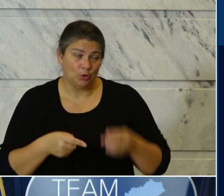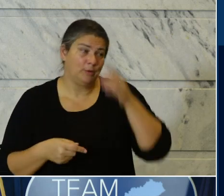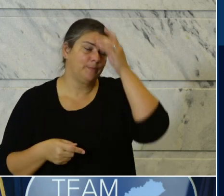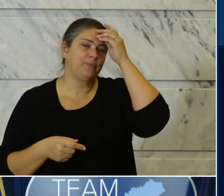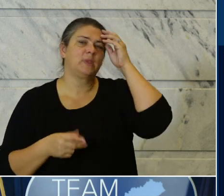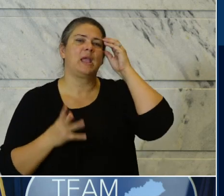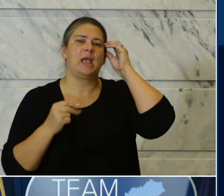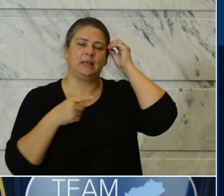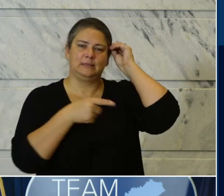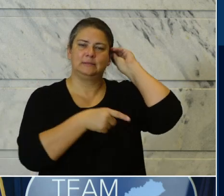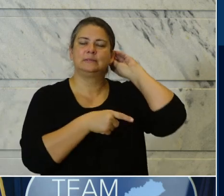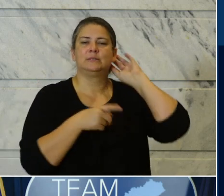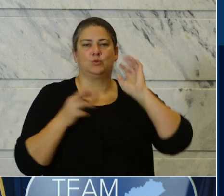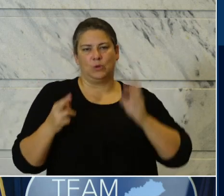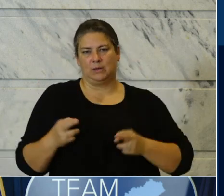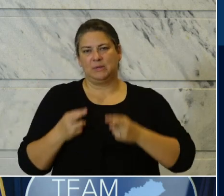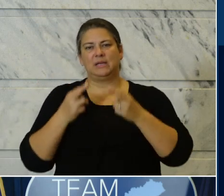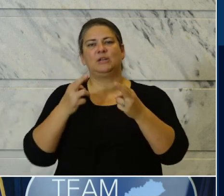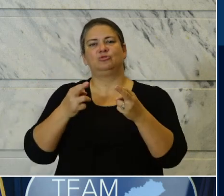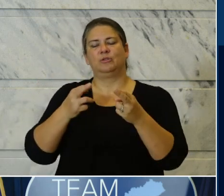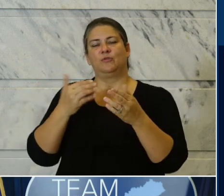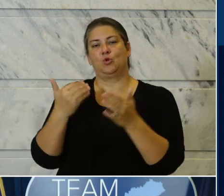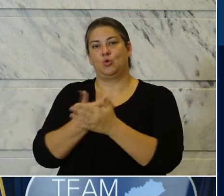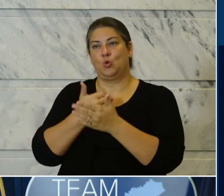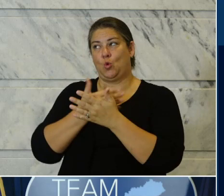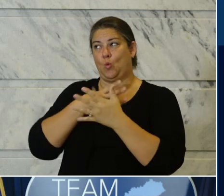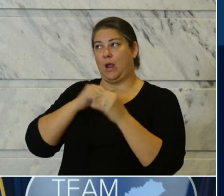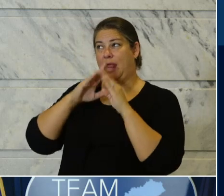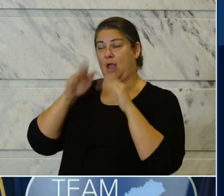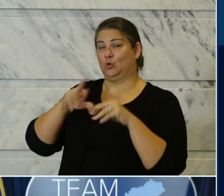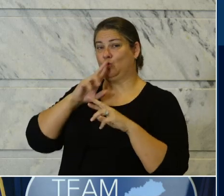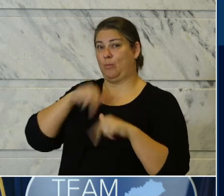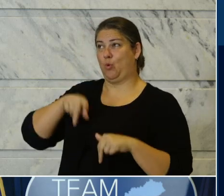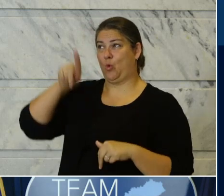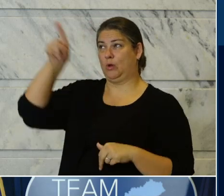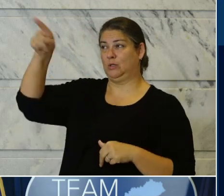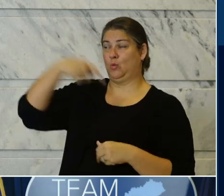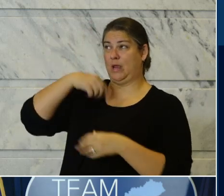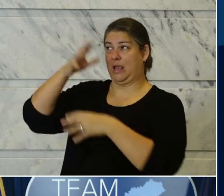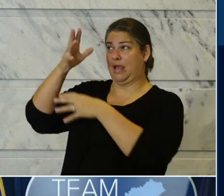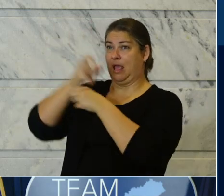falls within the recommendations of the new White House report that we received,